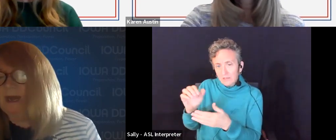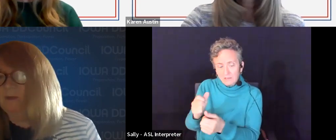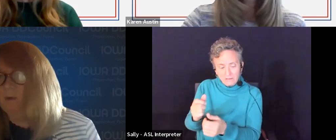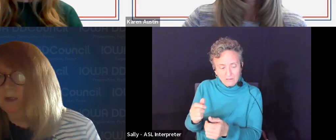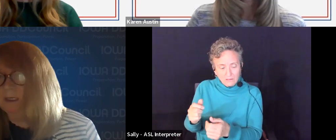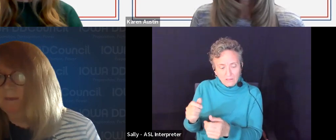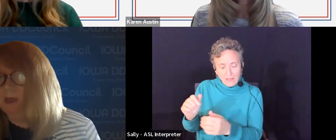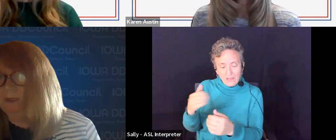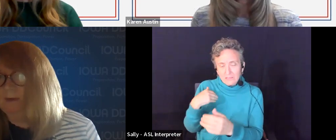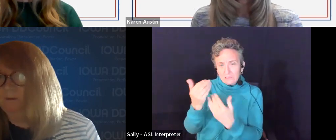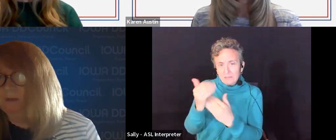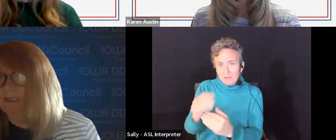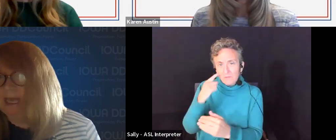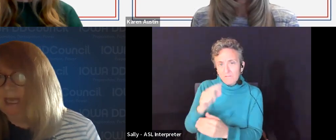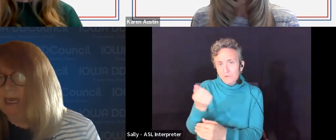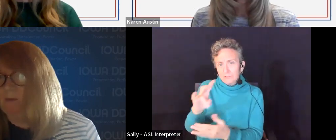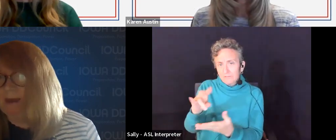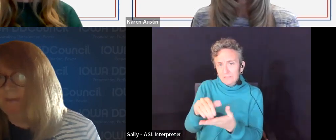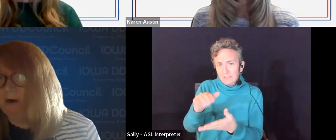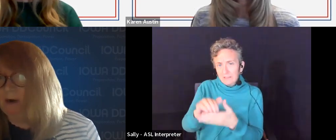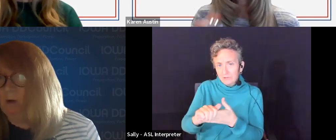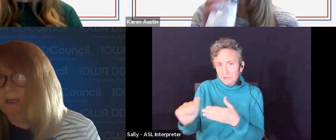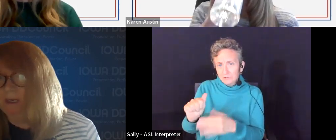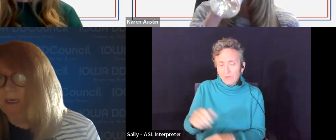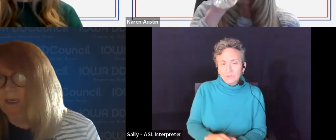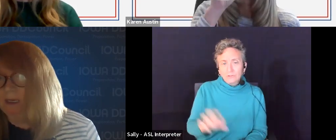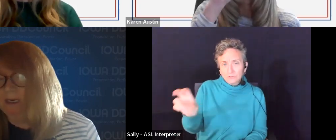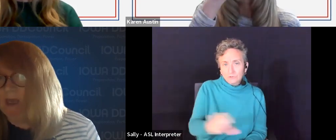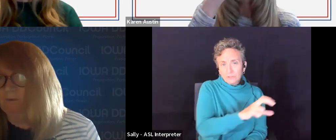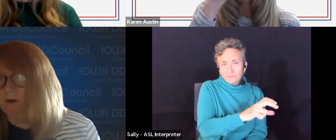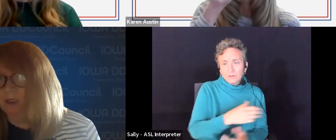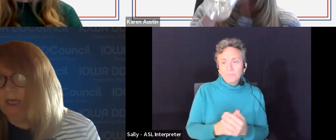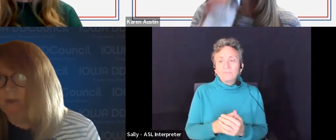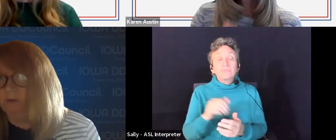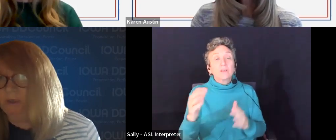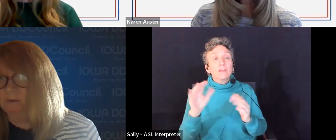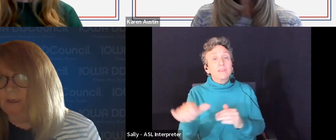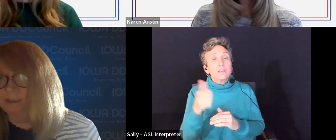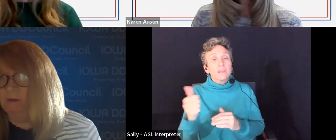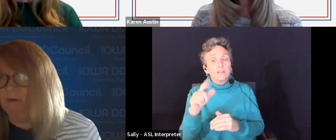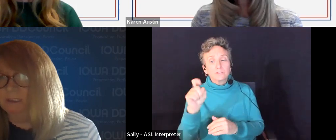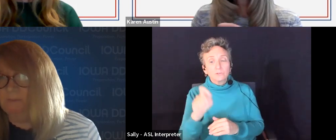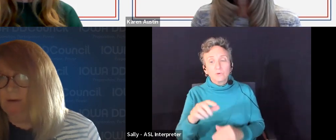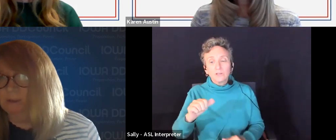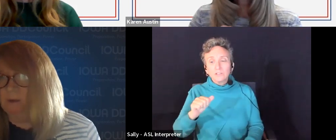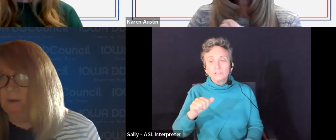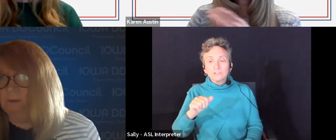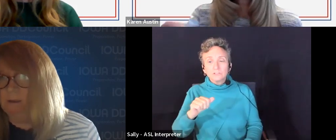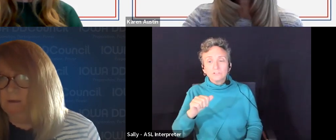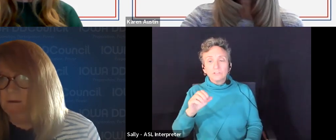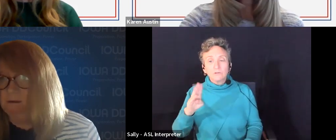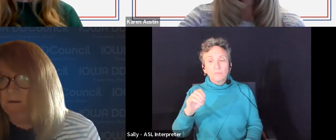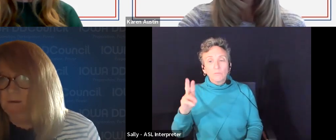And one other question I'm not sure if we covered, but can a grandparent open an account for a child under the age of 18, or is it the